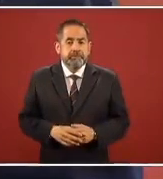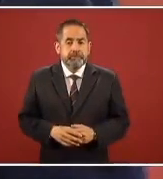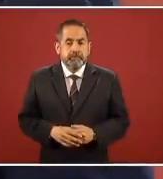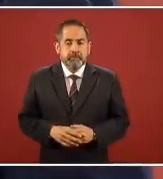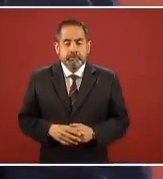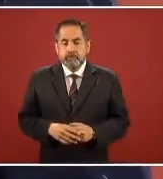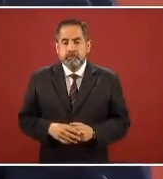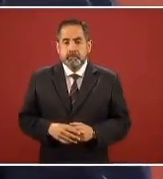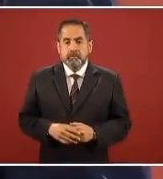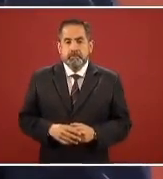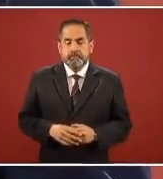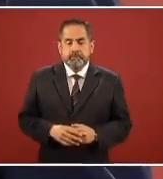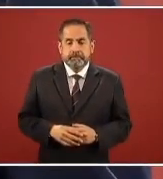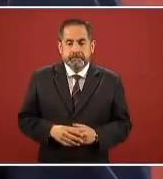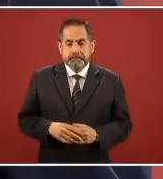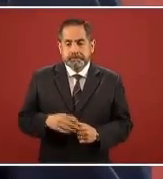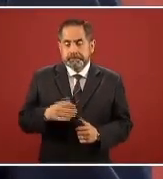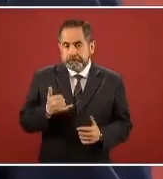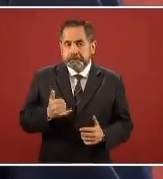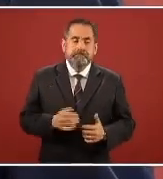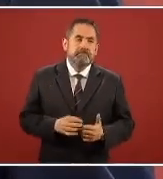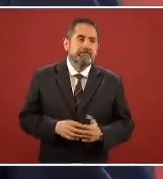pues no